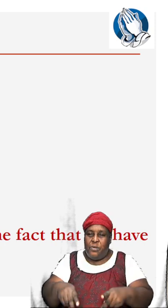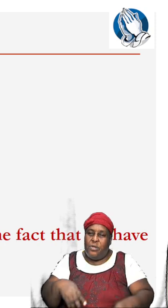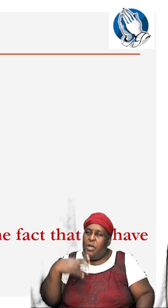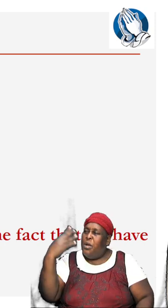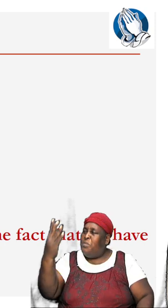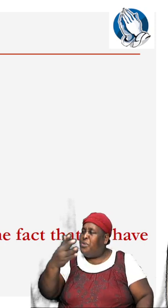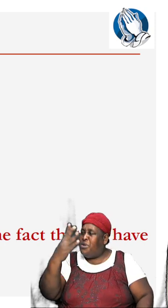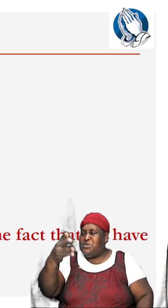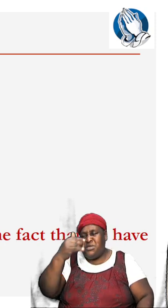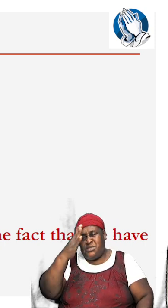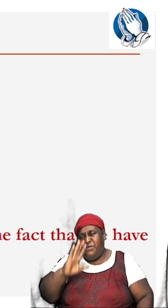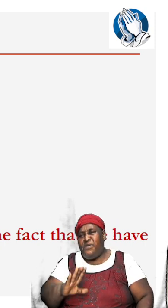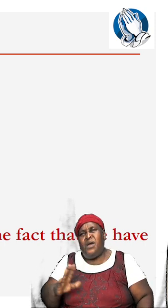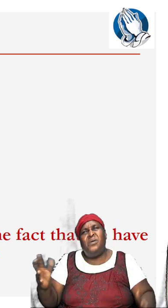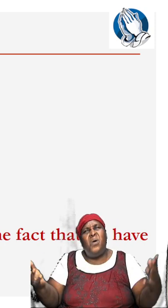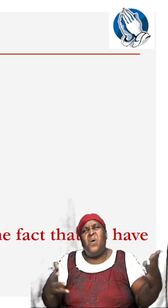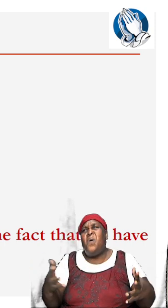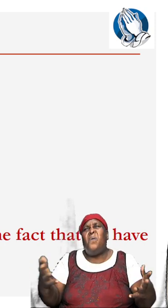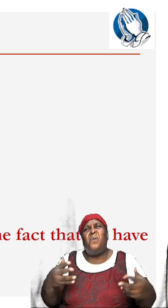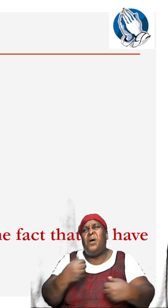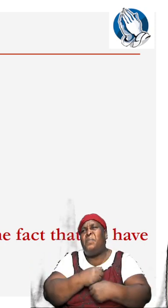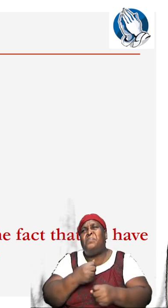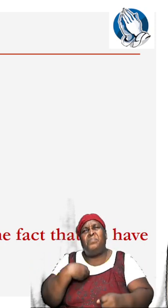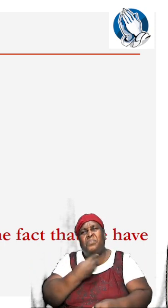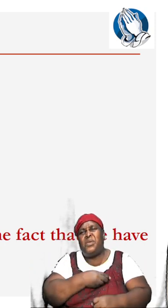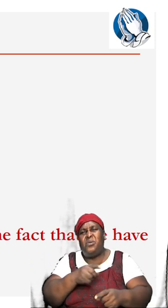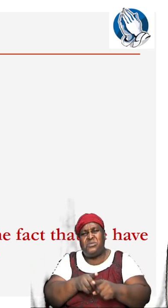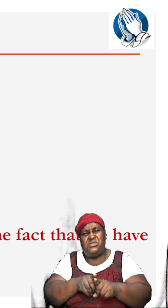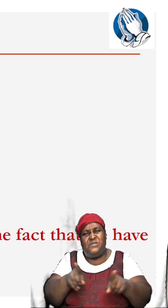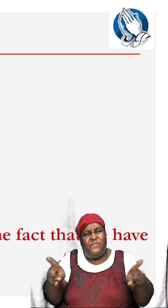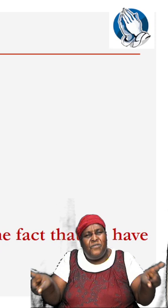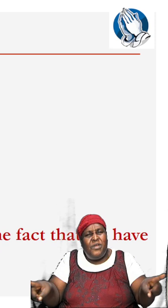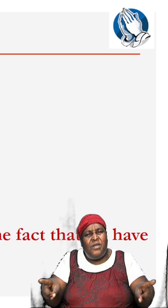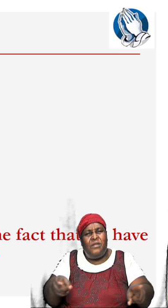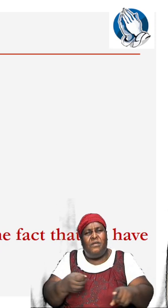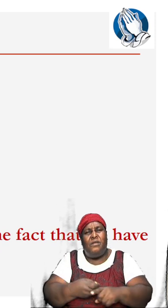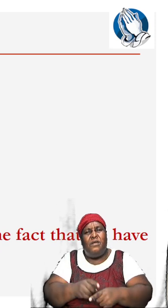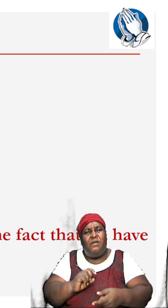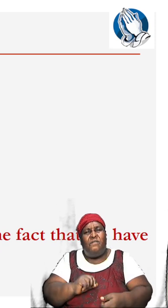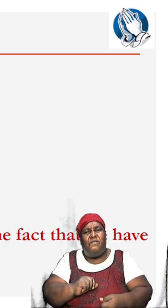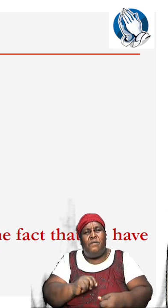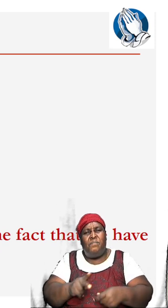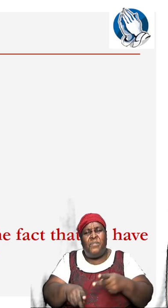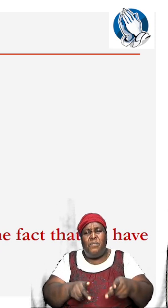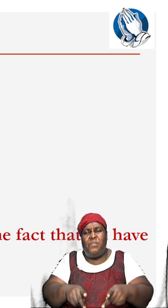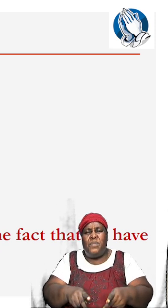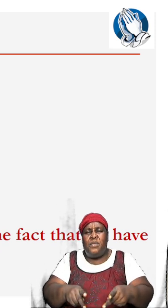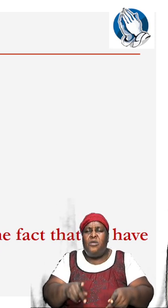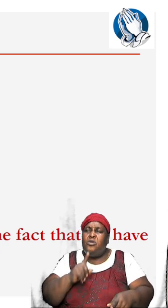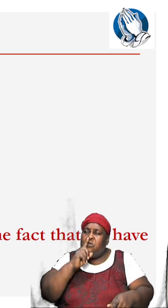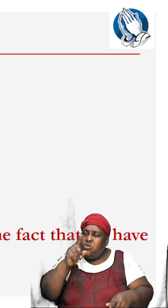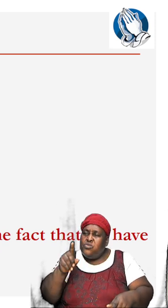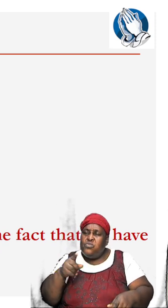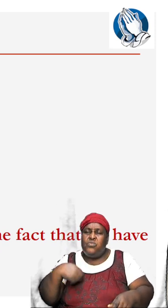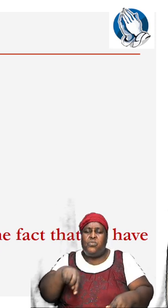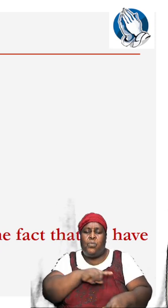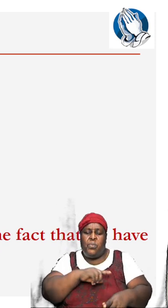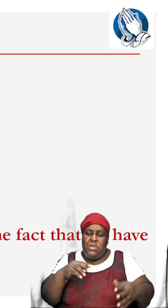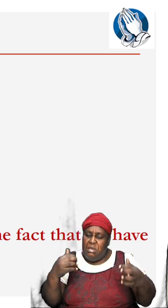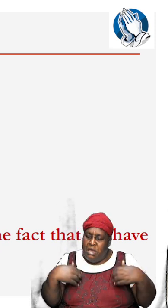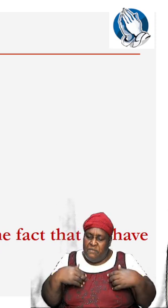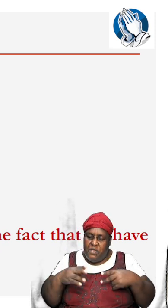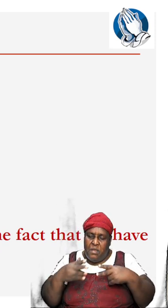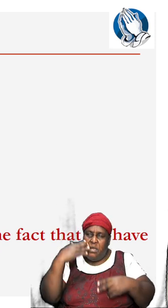God, what distinguishes us from everybody else, is the fact that we have the presence of God with